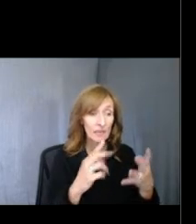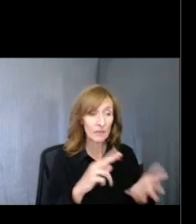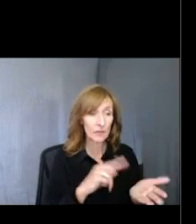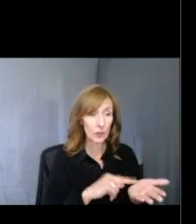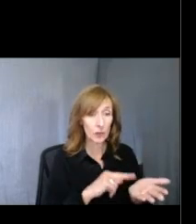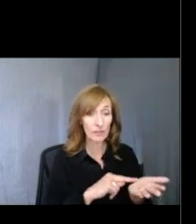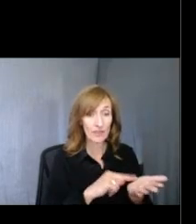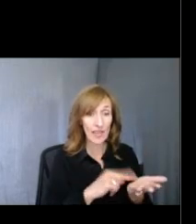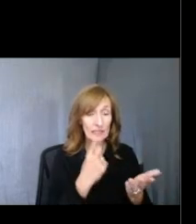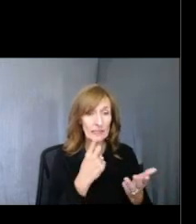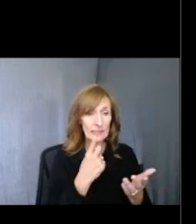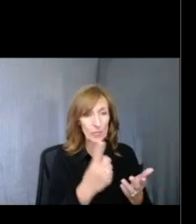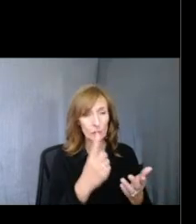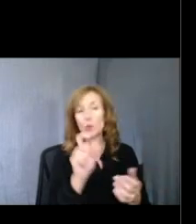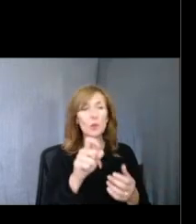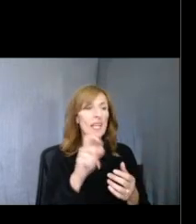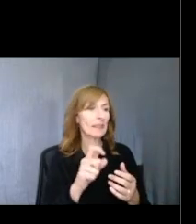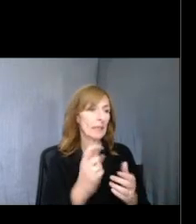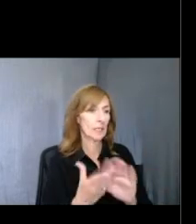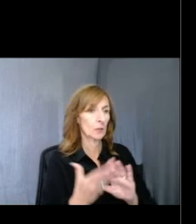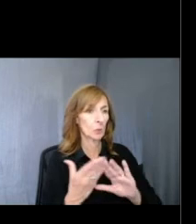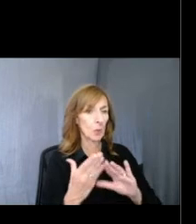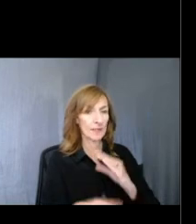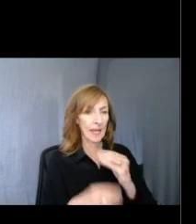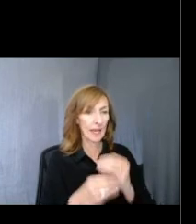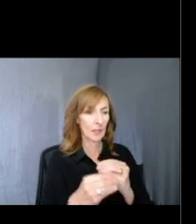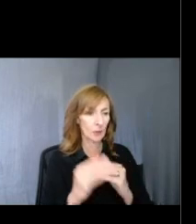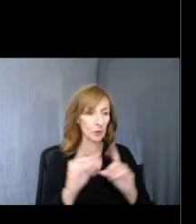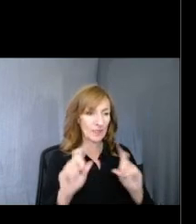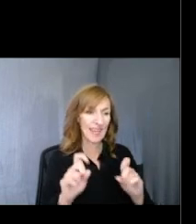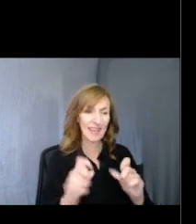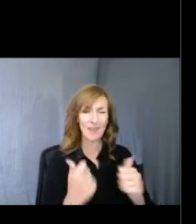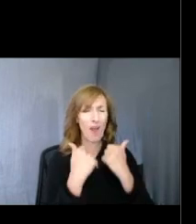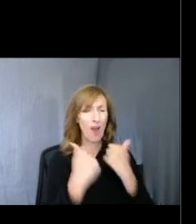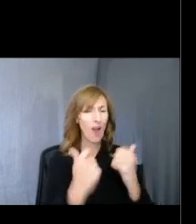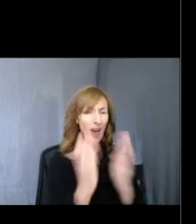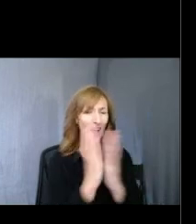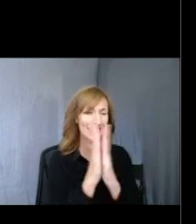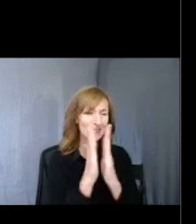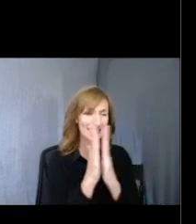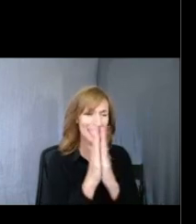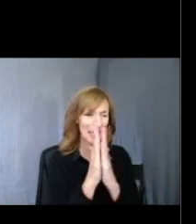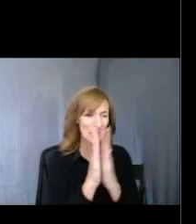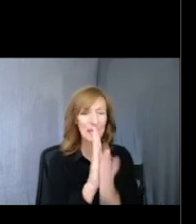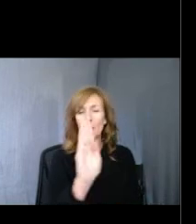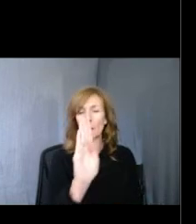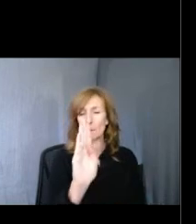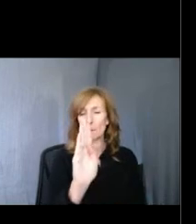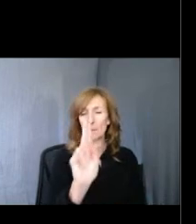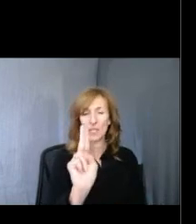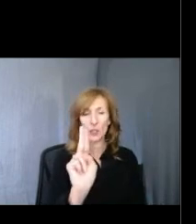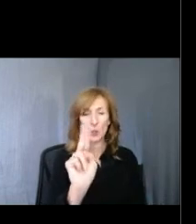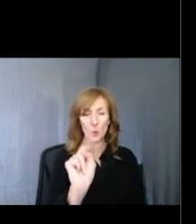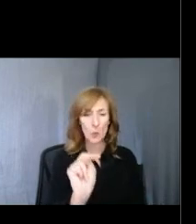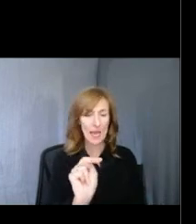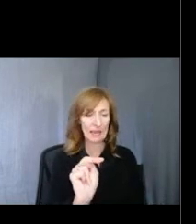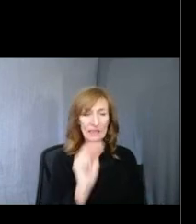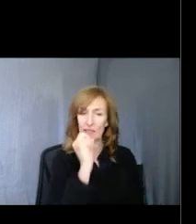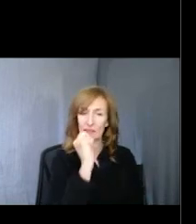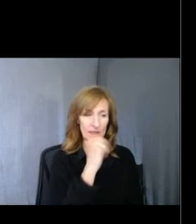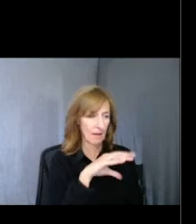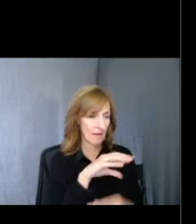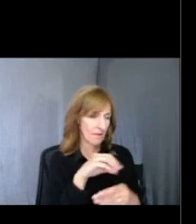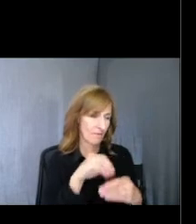tests or whatever. So very, very good. You guys did great. That's right. BUN is not part of the IRIS